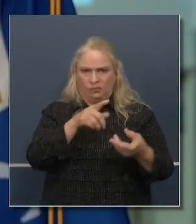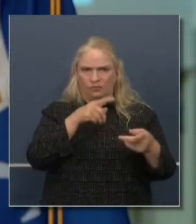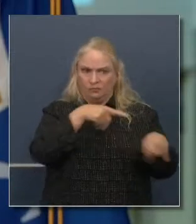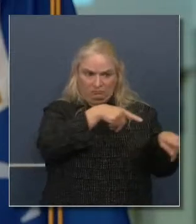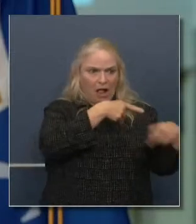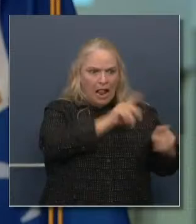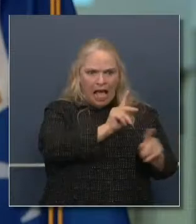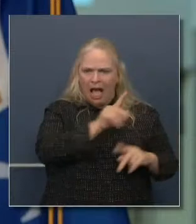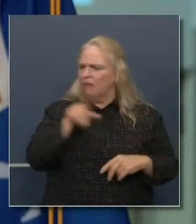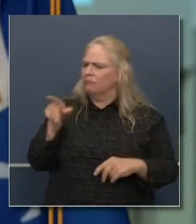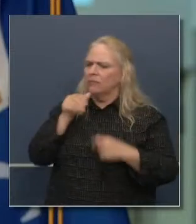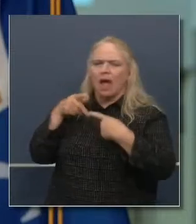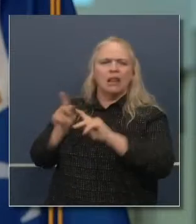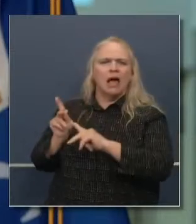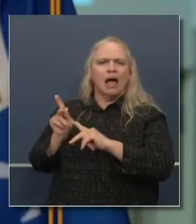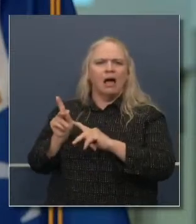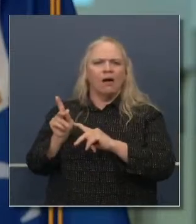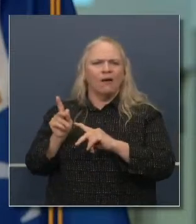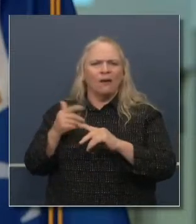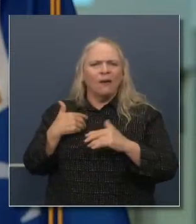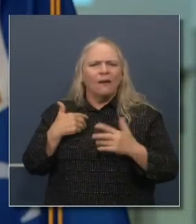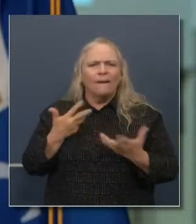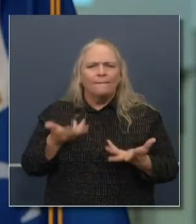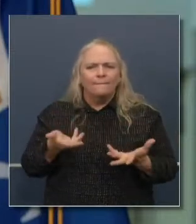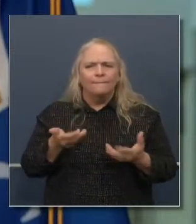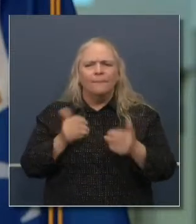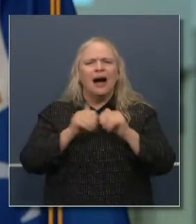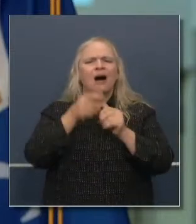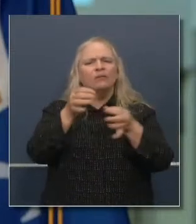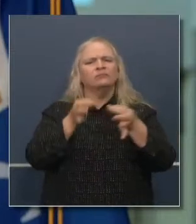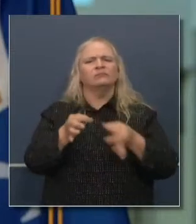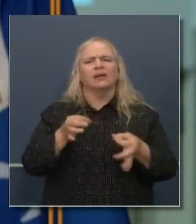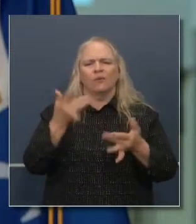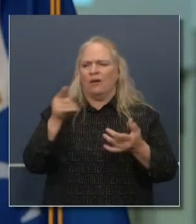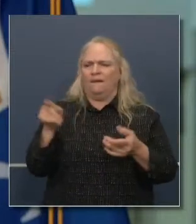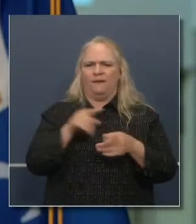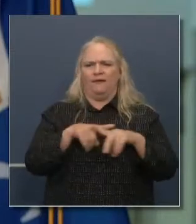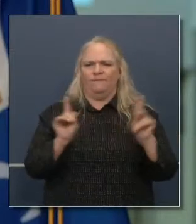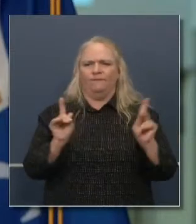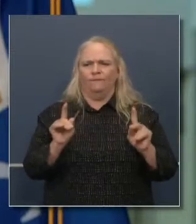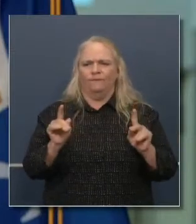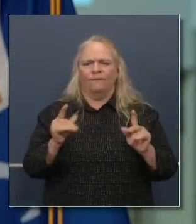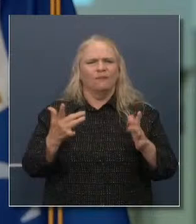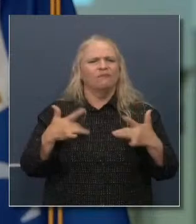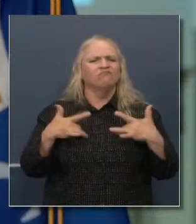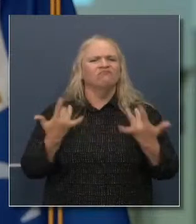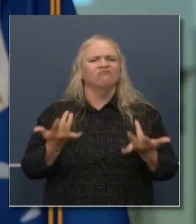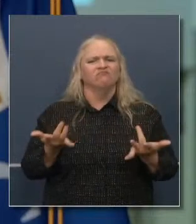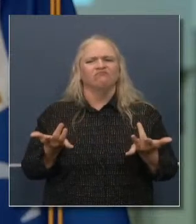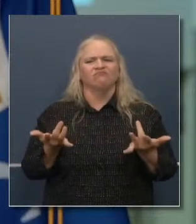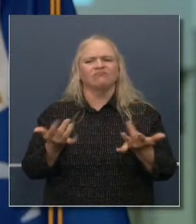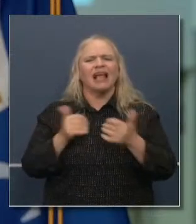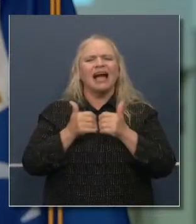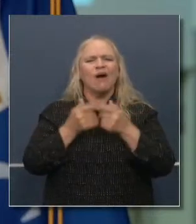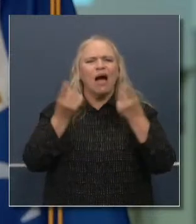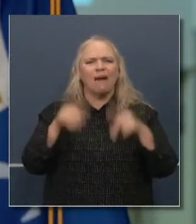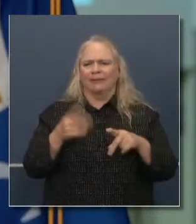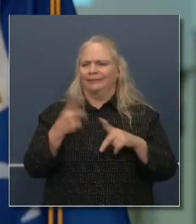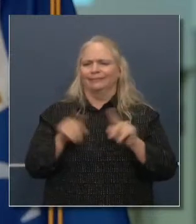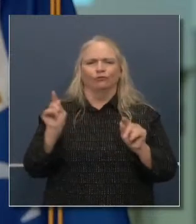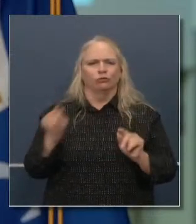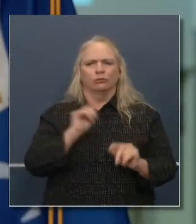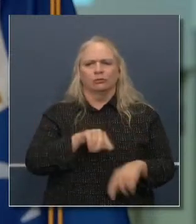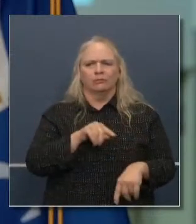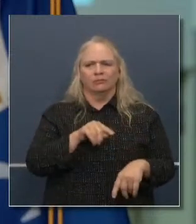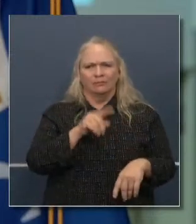not compliance. How do you address that and explain to people very easily, Doug, what's going on and how that can even be happening? As Kathleen said, you're the leader